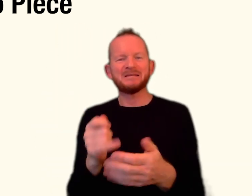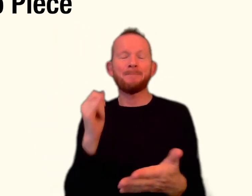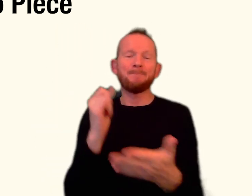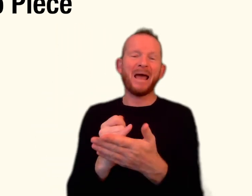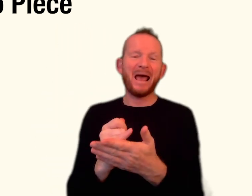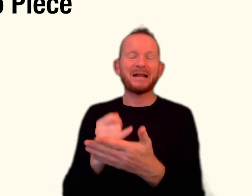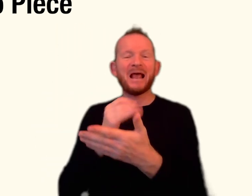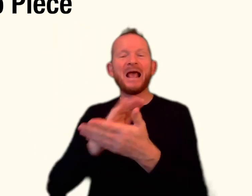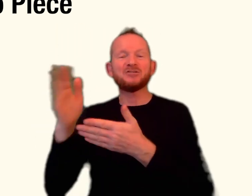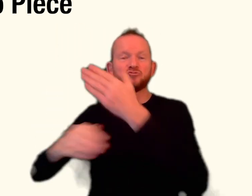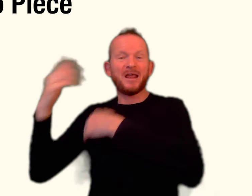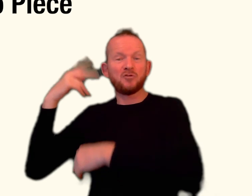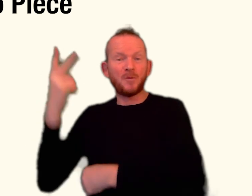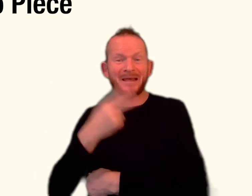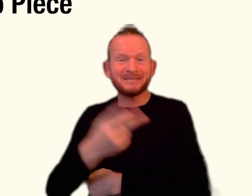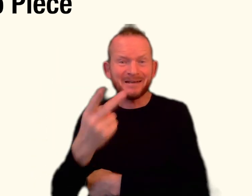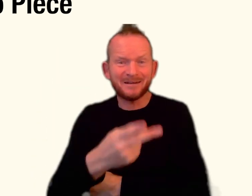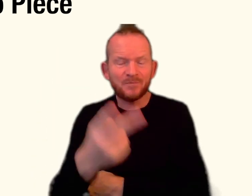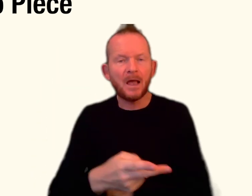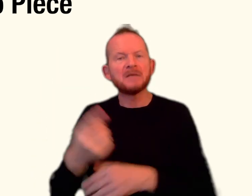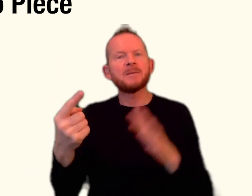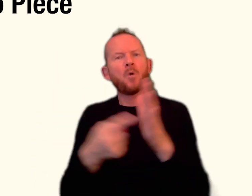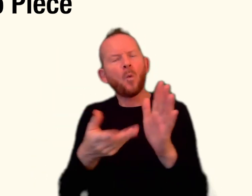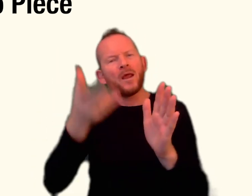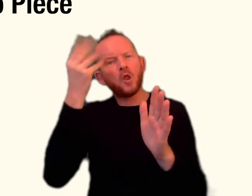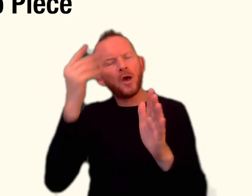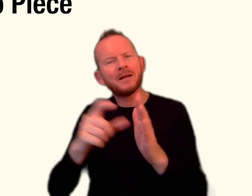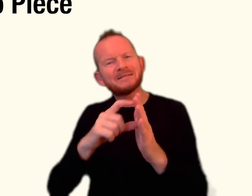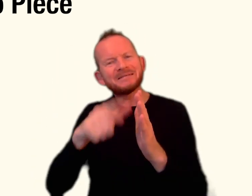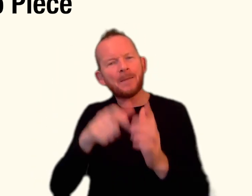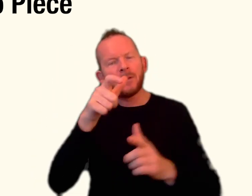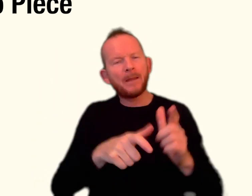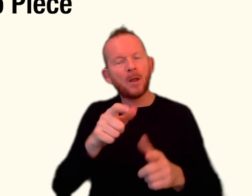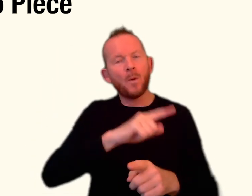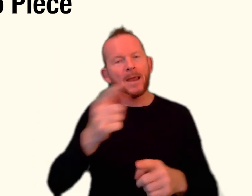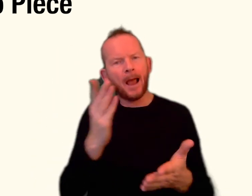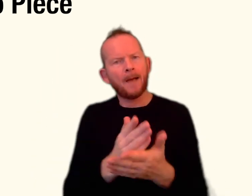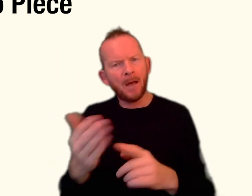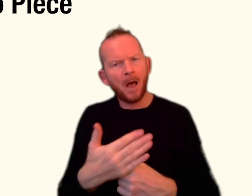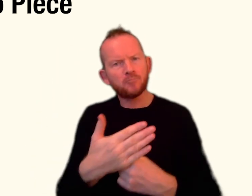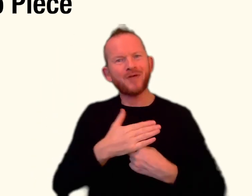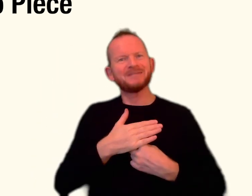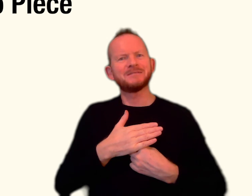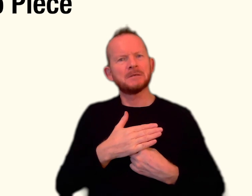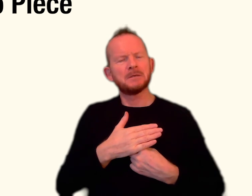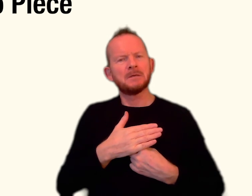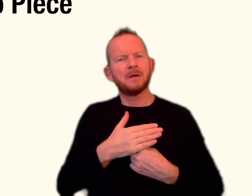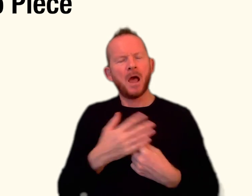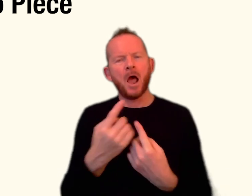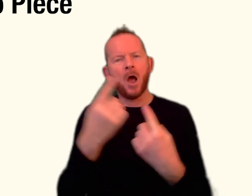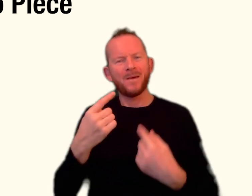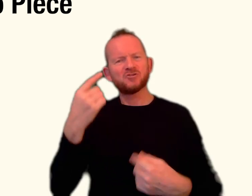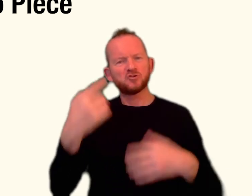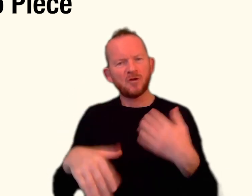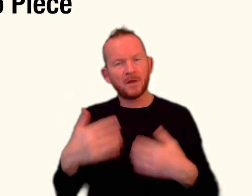history. It is important that we learn that as disabled people we are oppressed and that we suffered